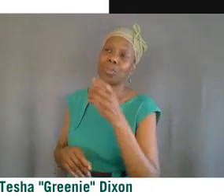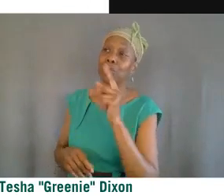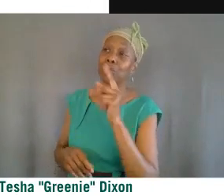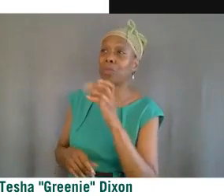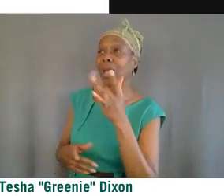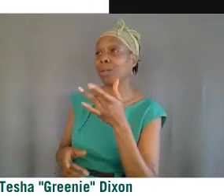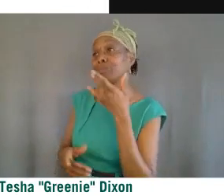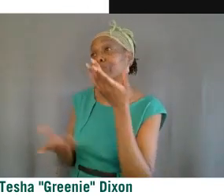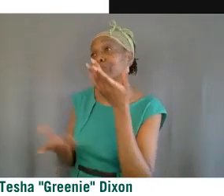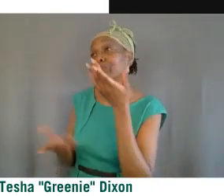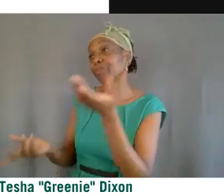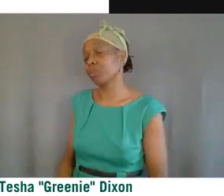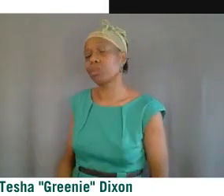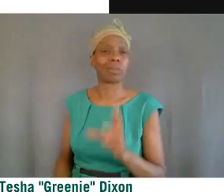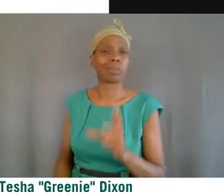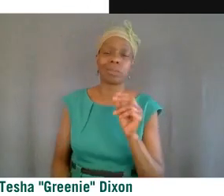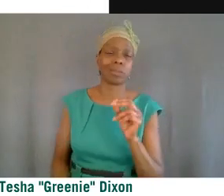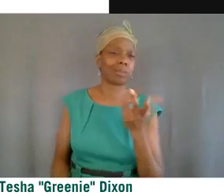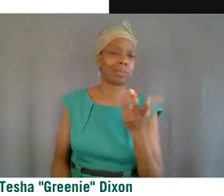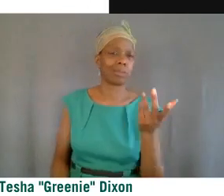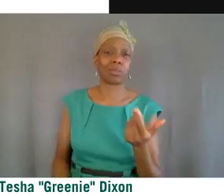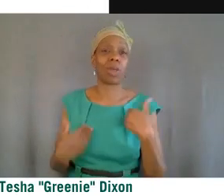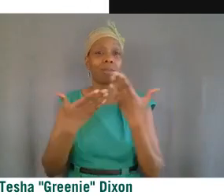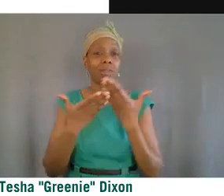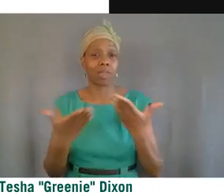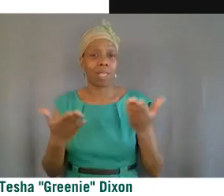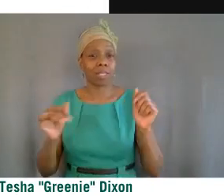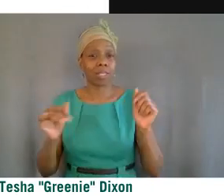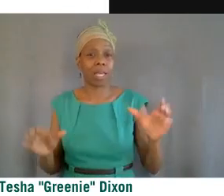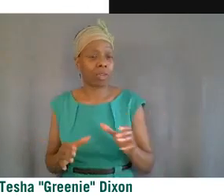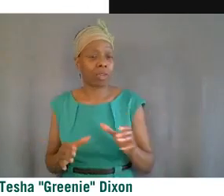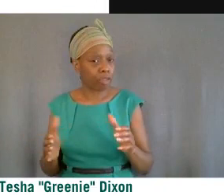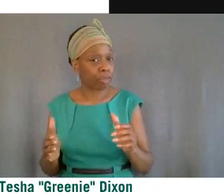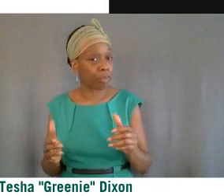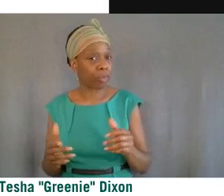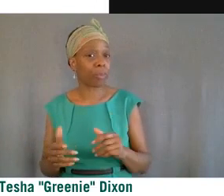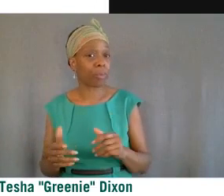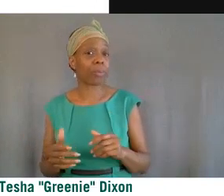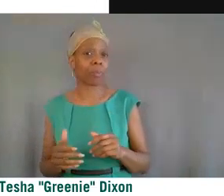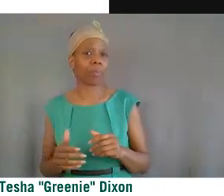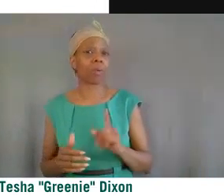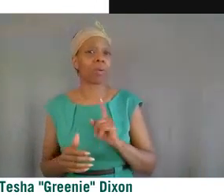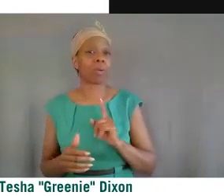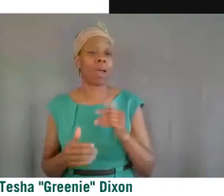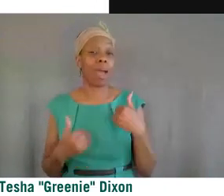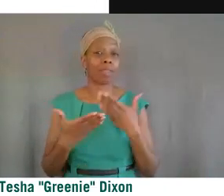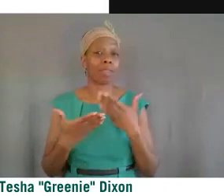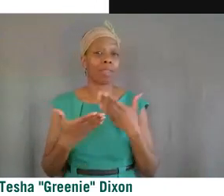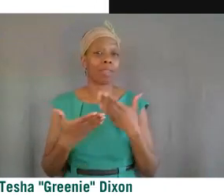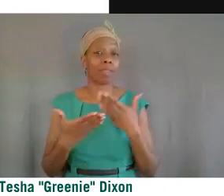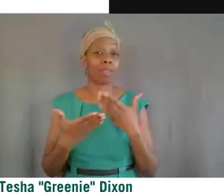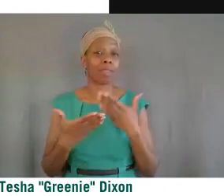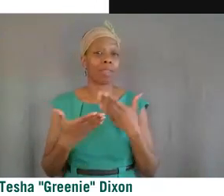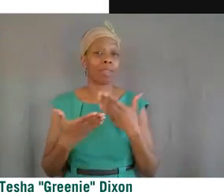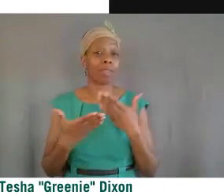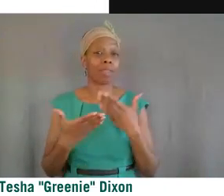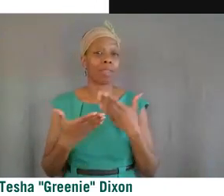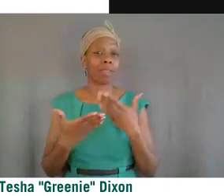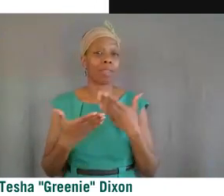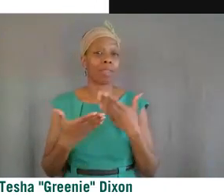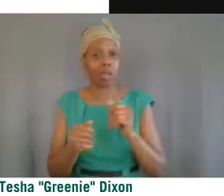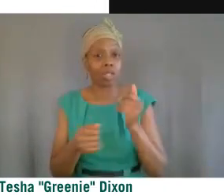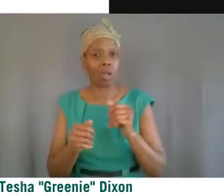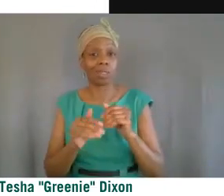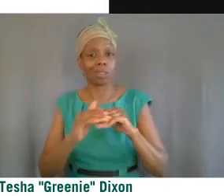We have things we can do, and we have things that we really ought to be working on to try to mitigate any pain that a